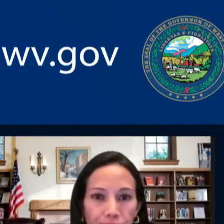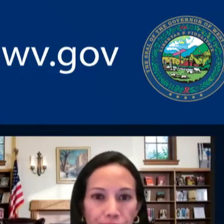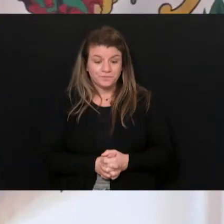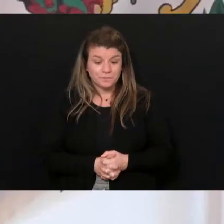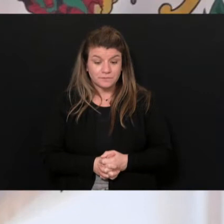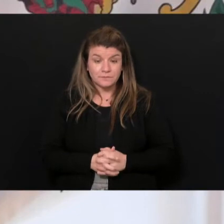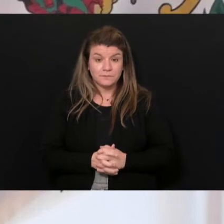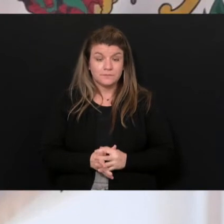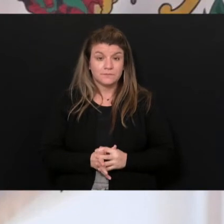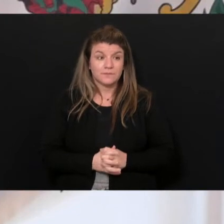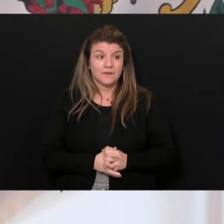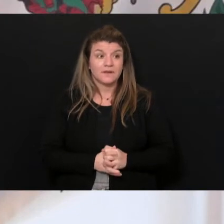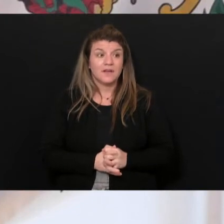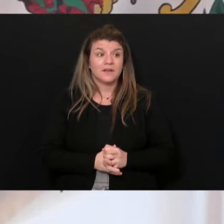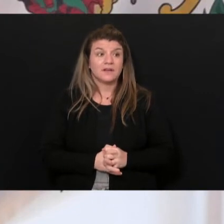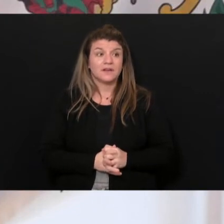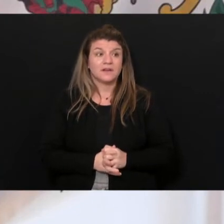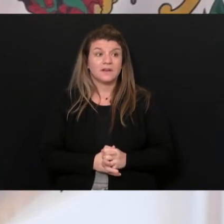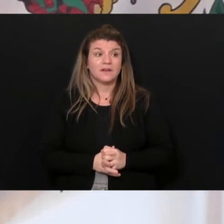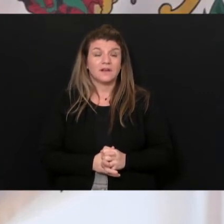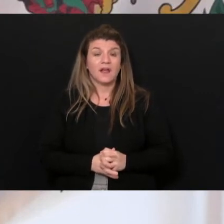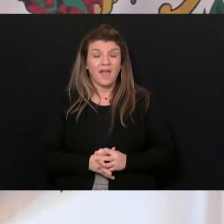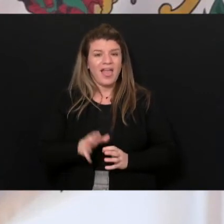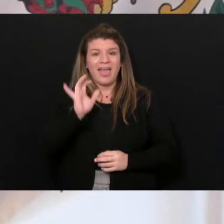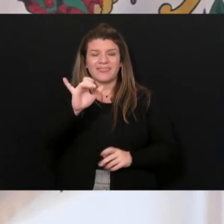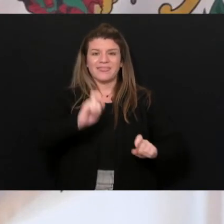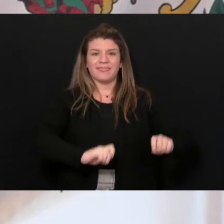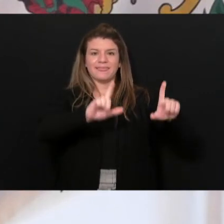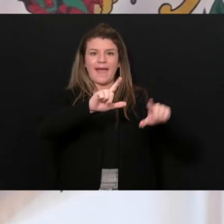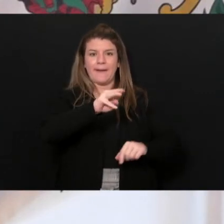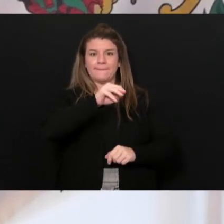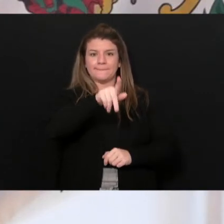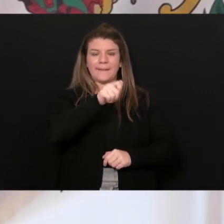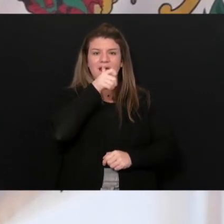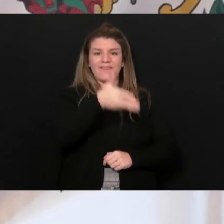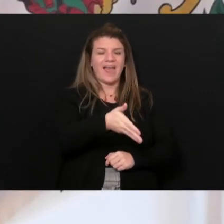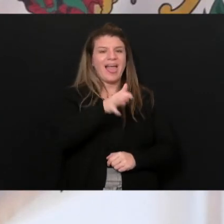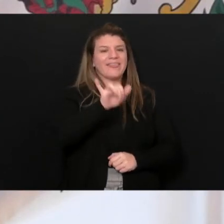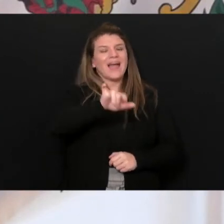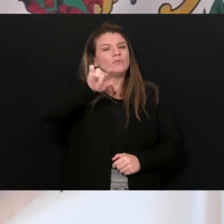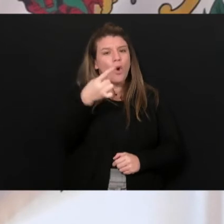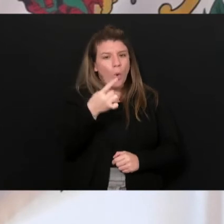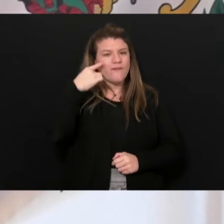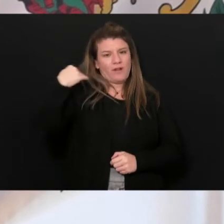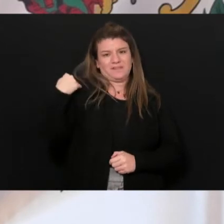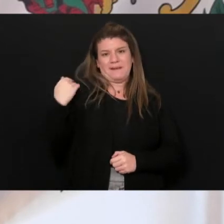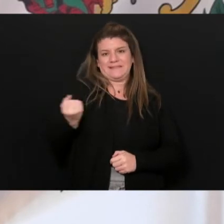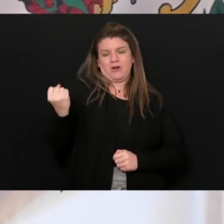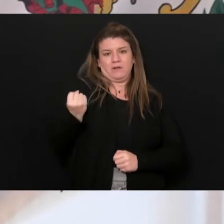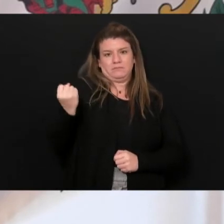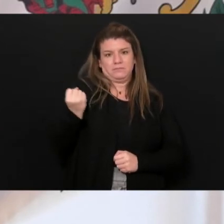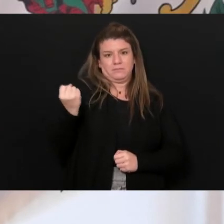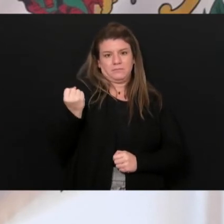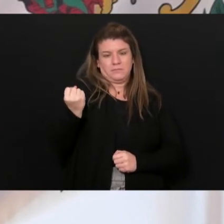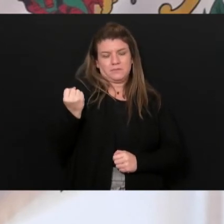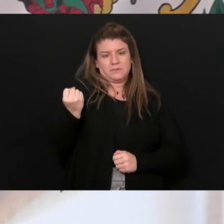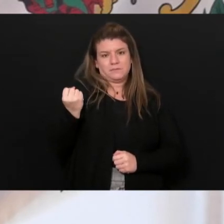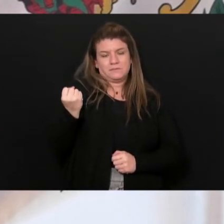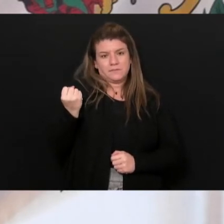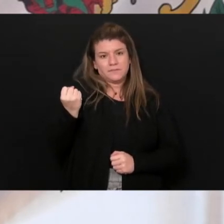as far as the map, not being out and everything, I think that was just for this weekend. But